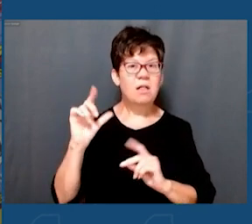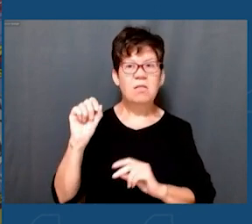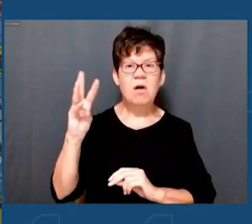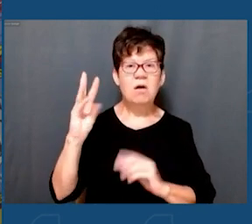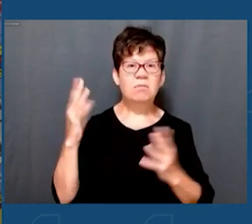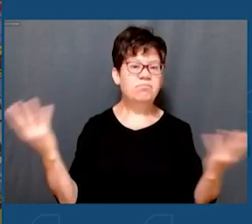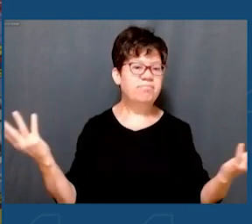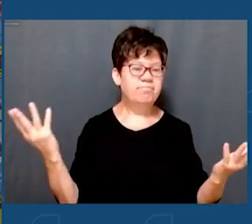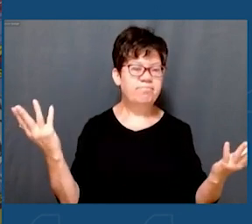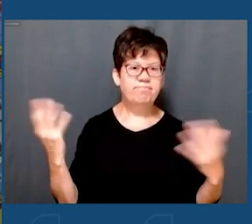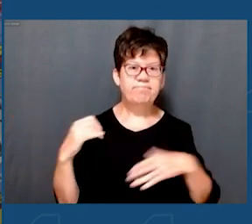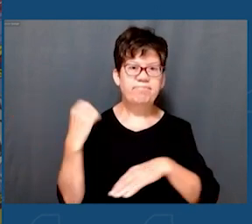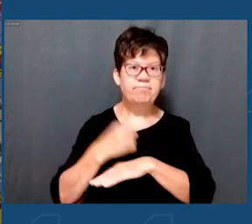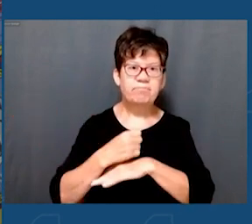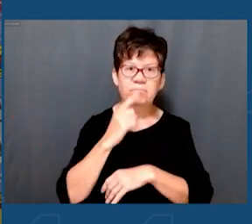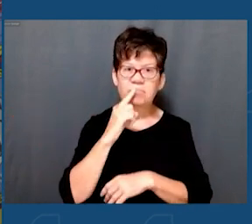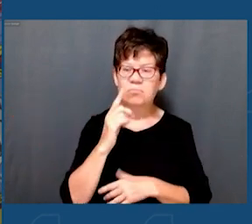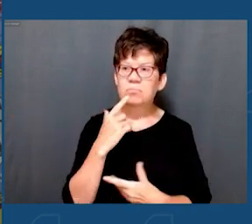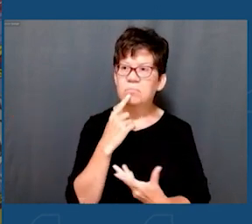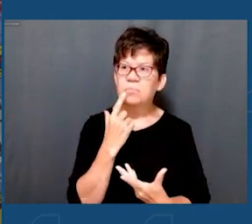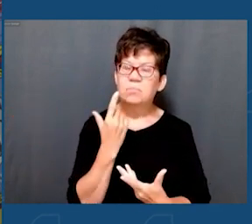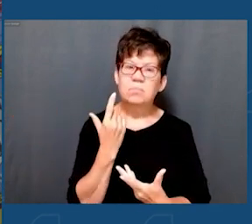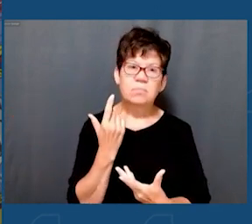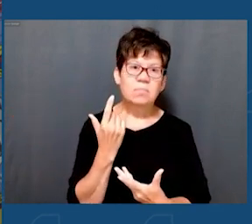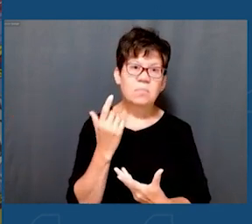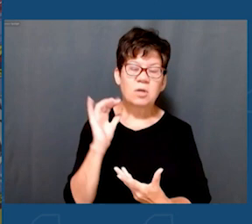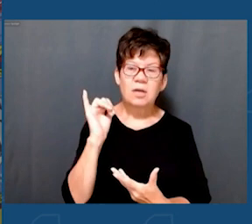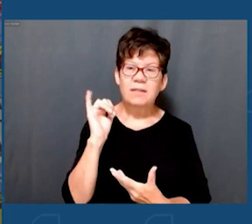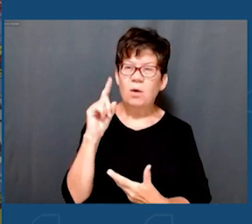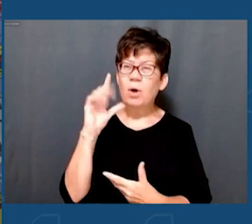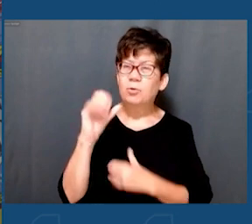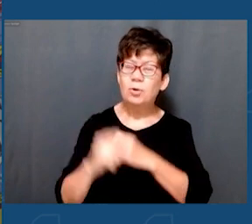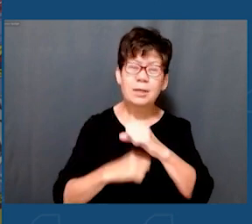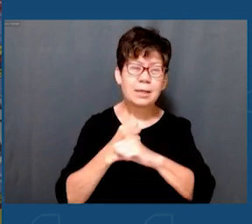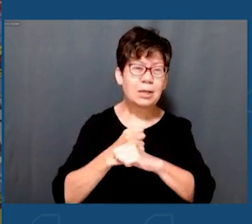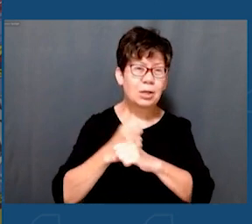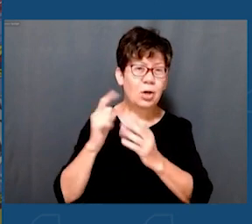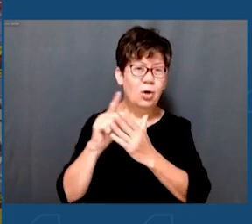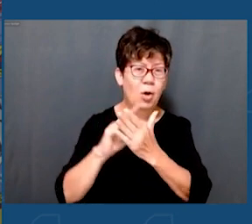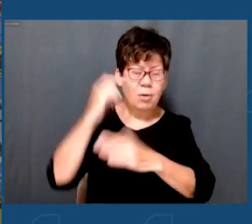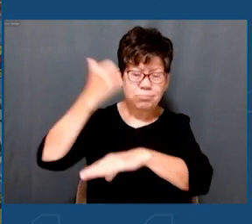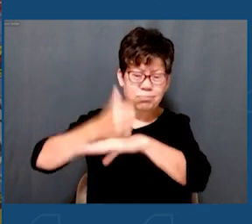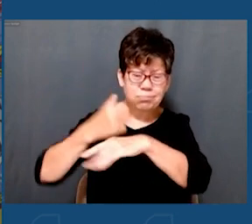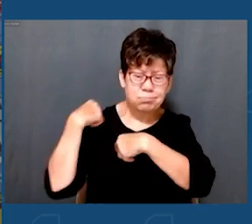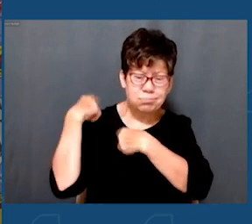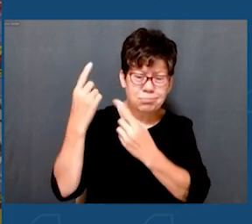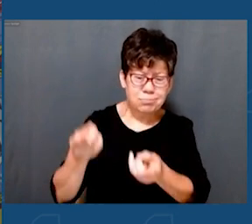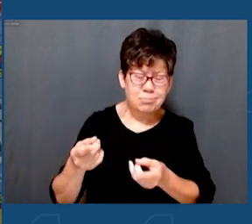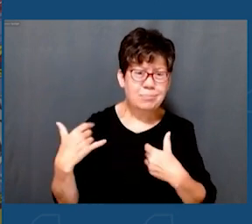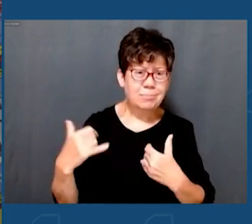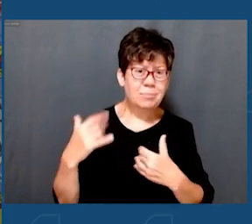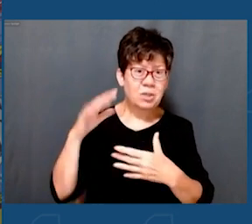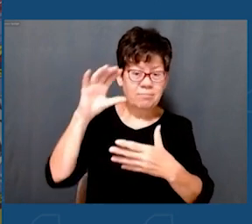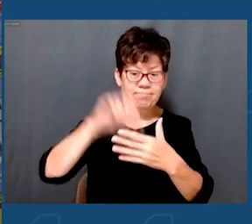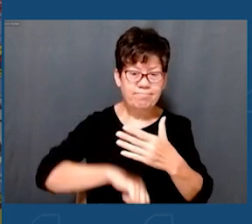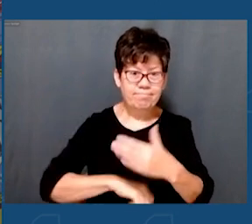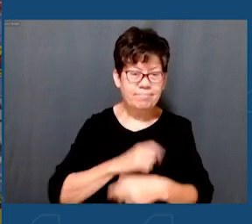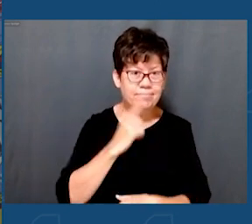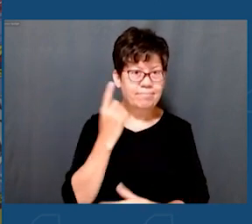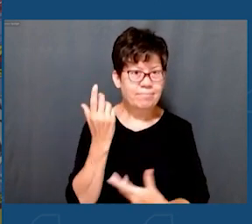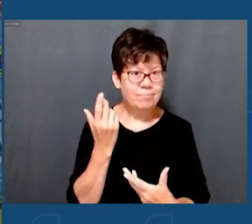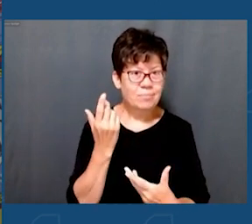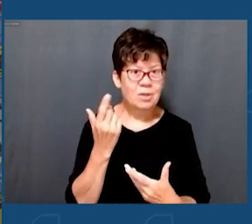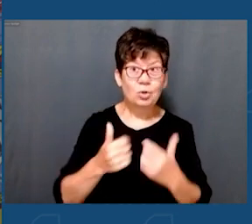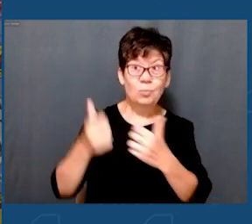decision, again, striking down a century-old law that is just still hard to comprehend. The Supreme Court, one of our